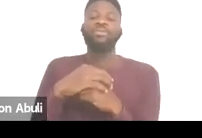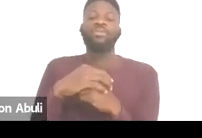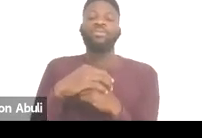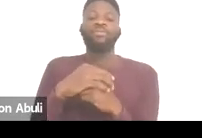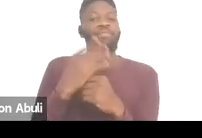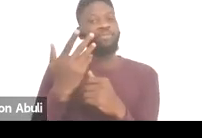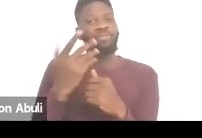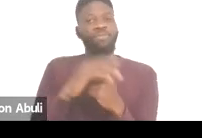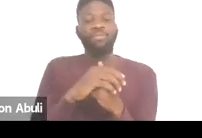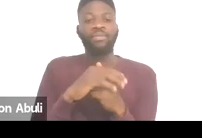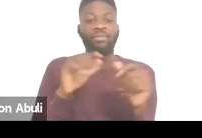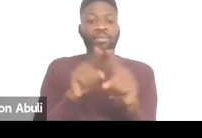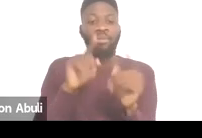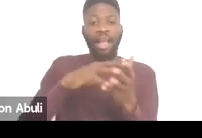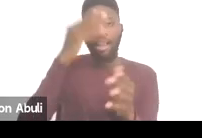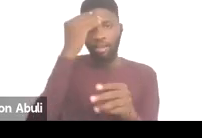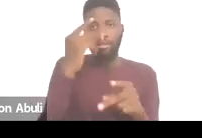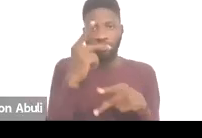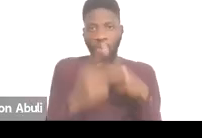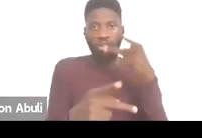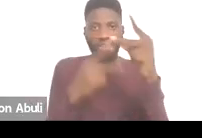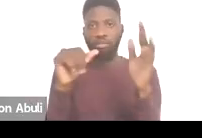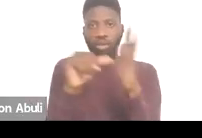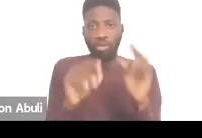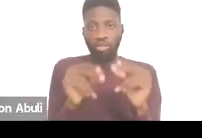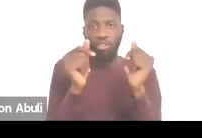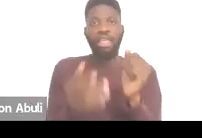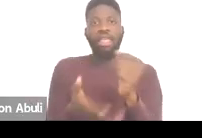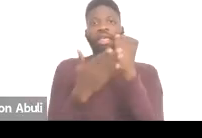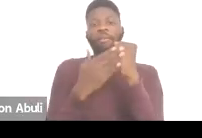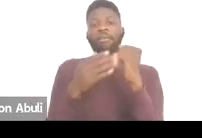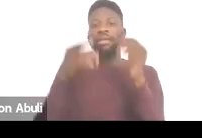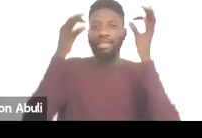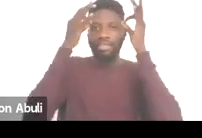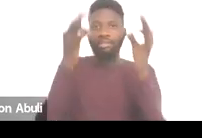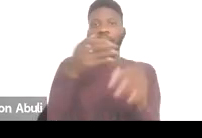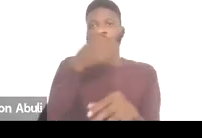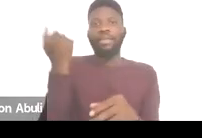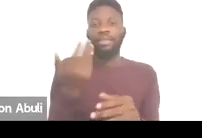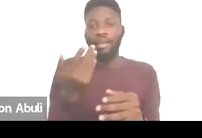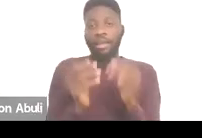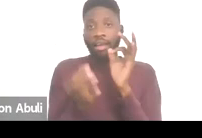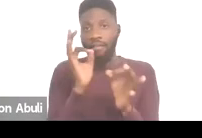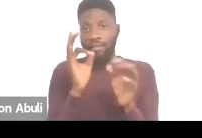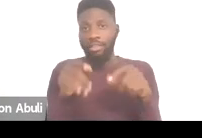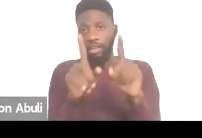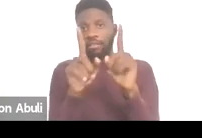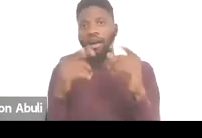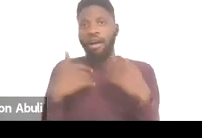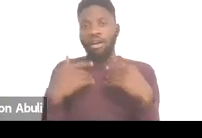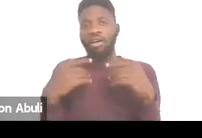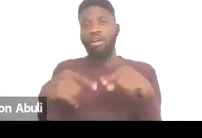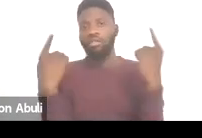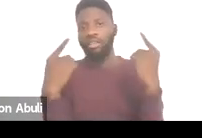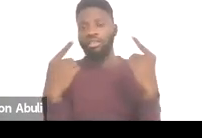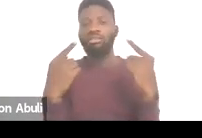We learn a process for problem solving to increase the ability to make effective decisions. Because if you have a conflict or a problem